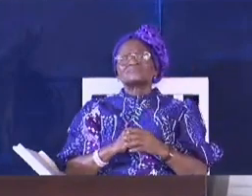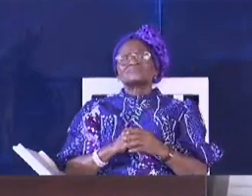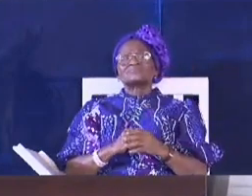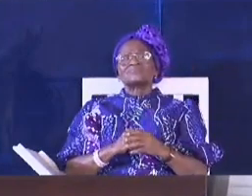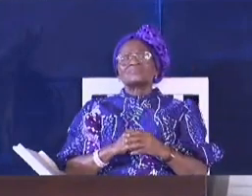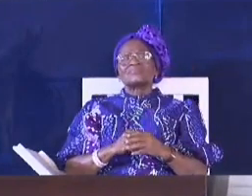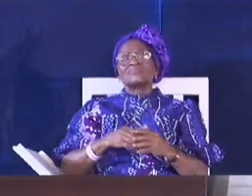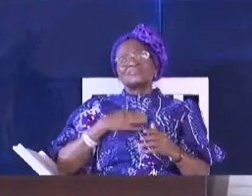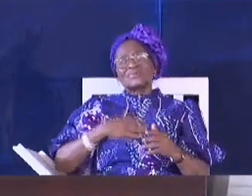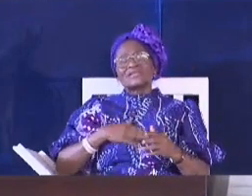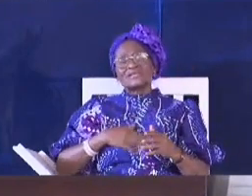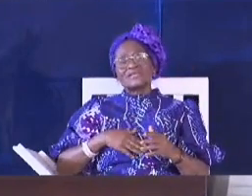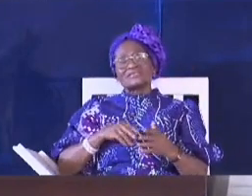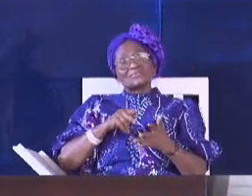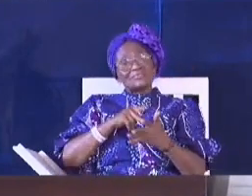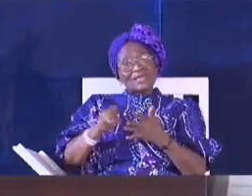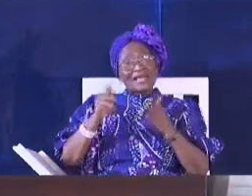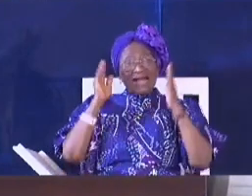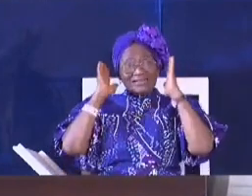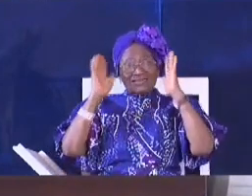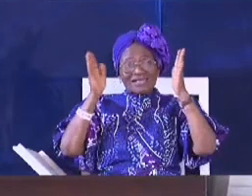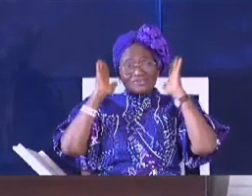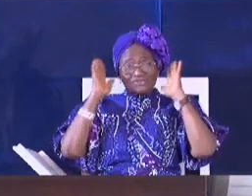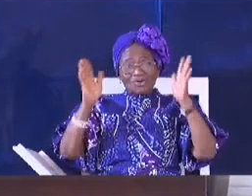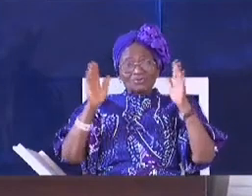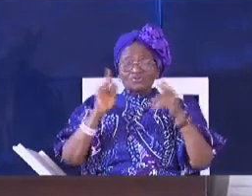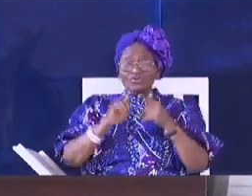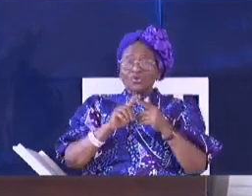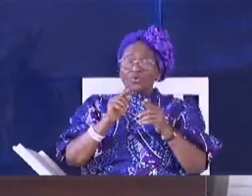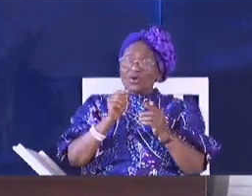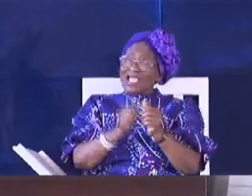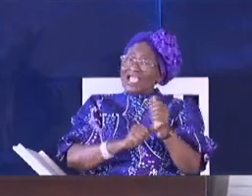Please pay attention to every word.